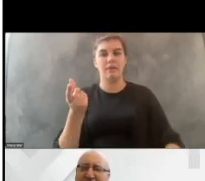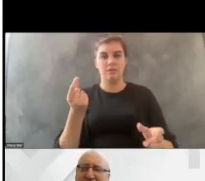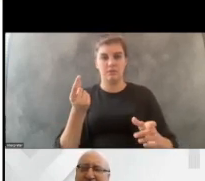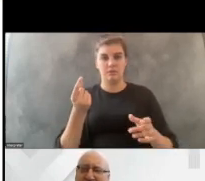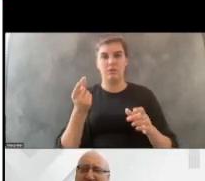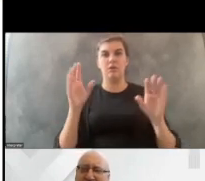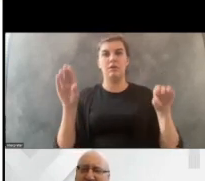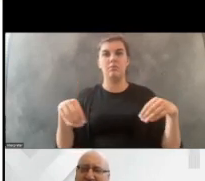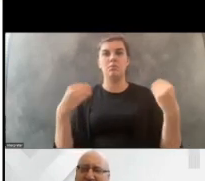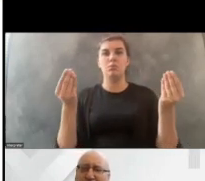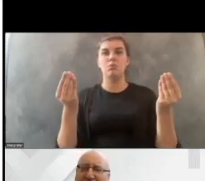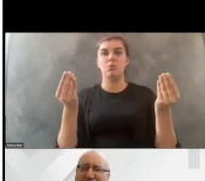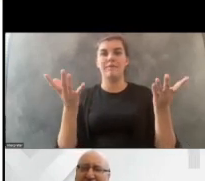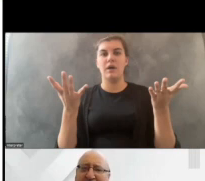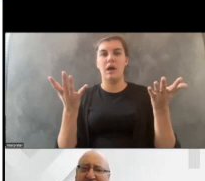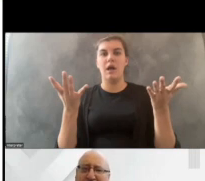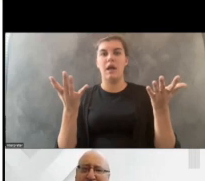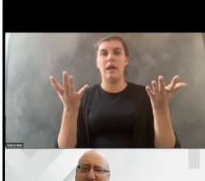crosswalk line is the